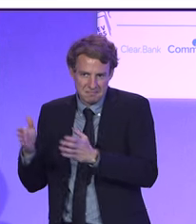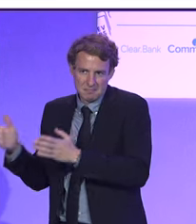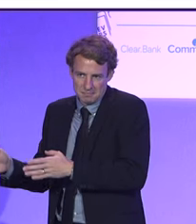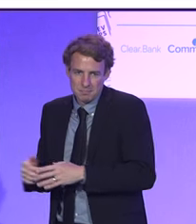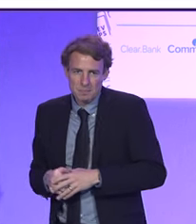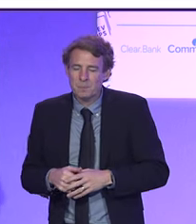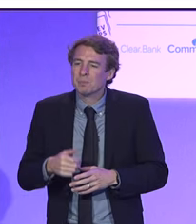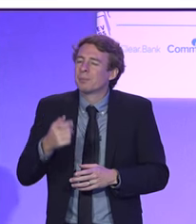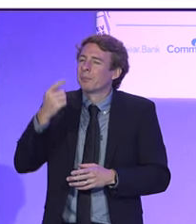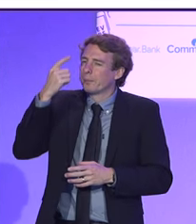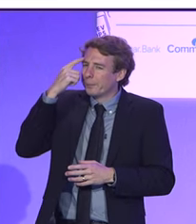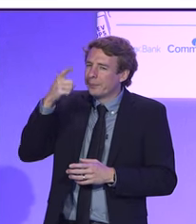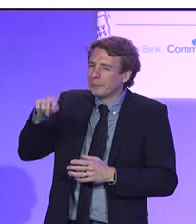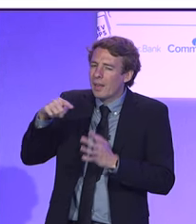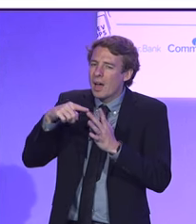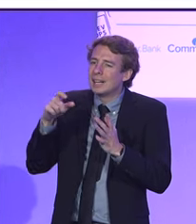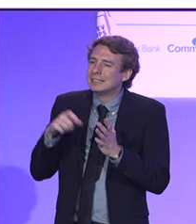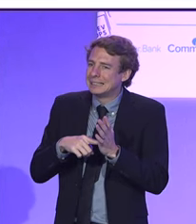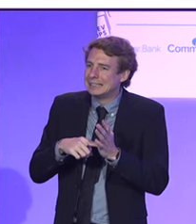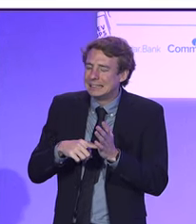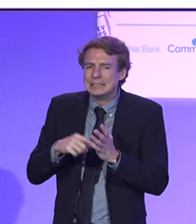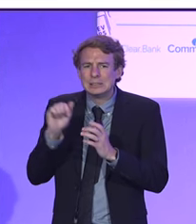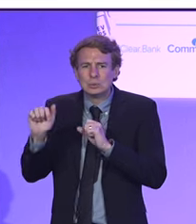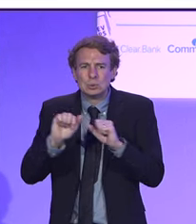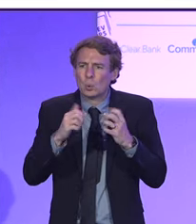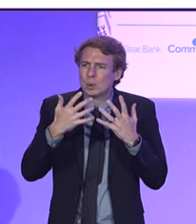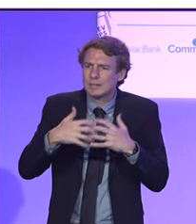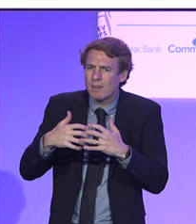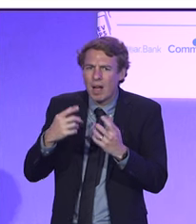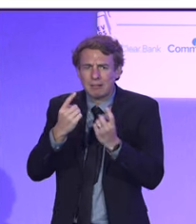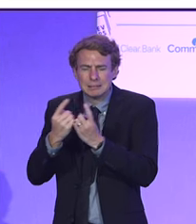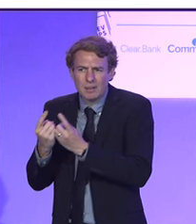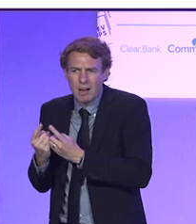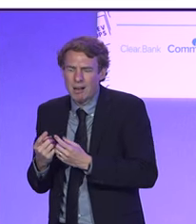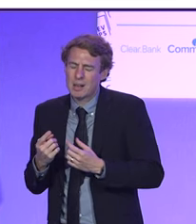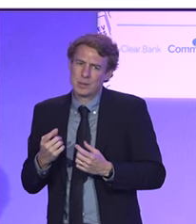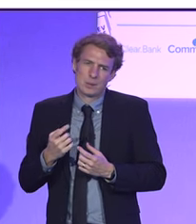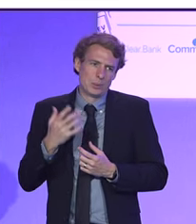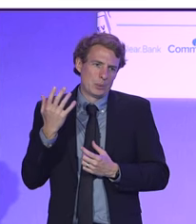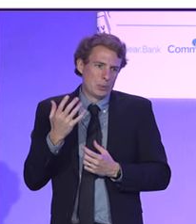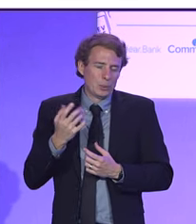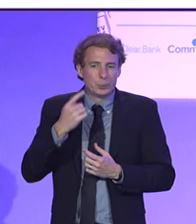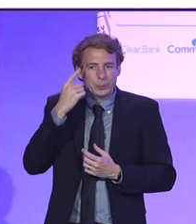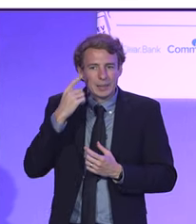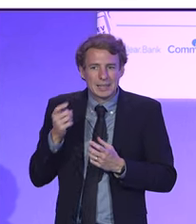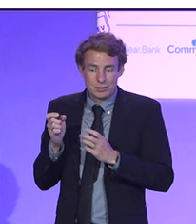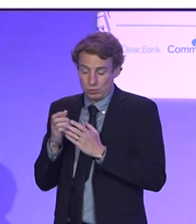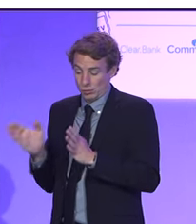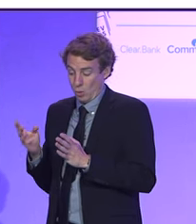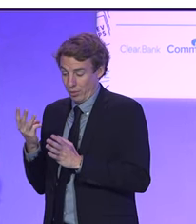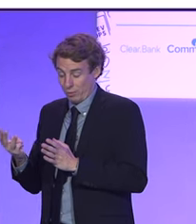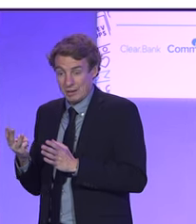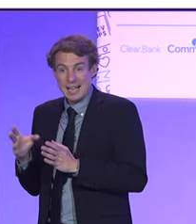ICT sectors when you start looking at all the devices. If you take into account scope 3